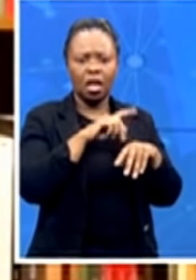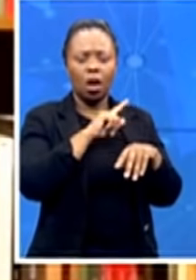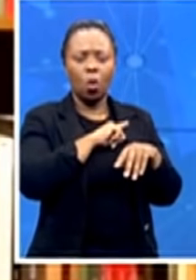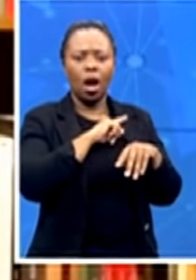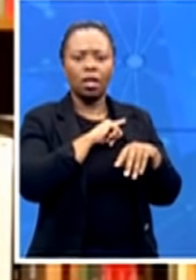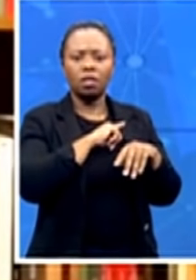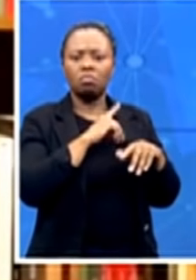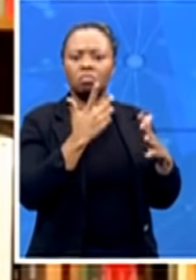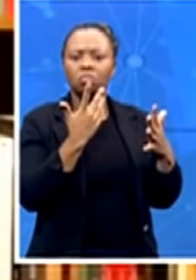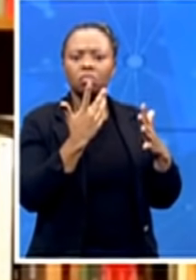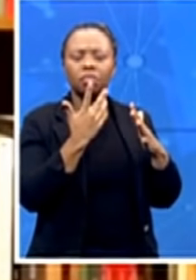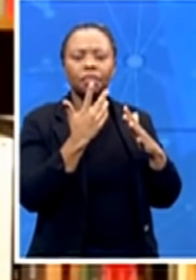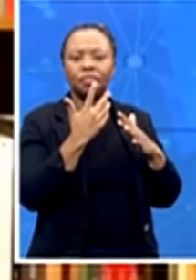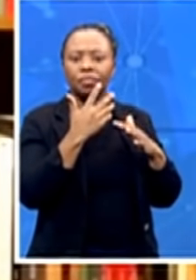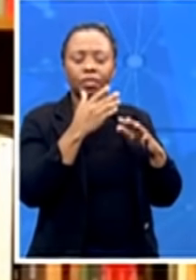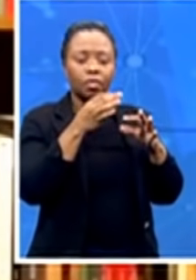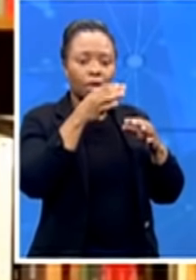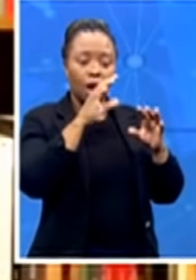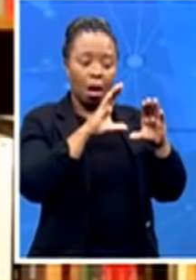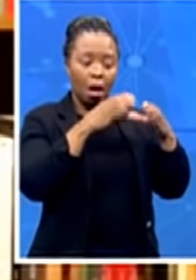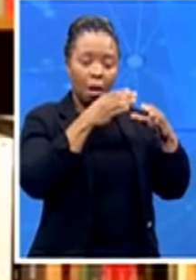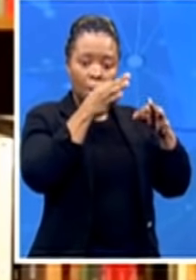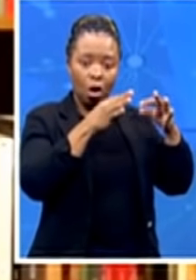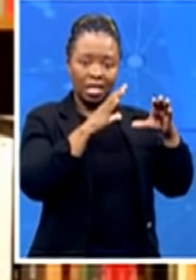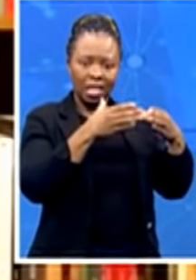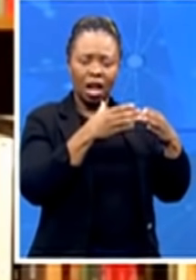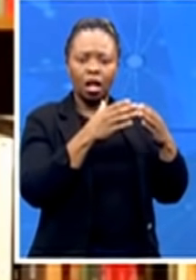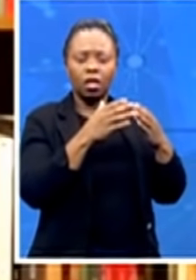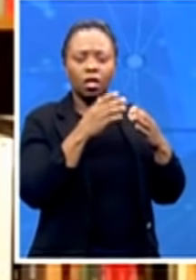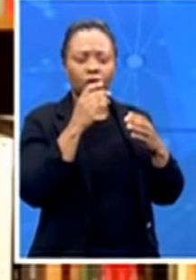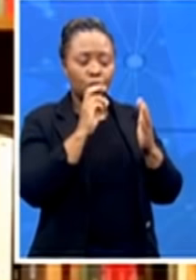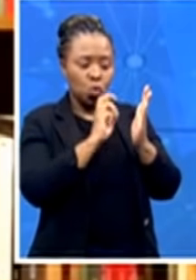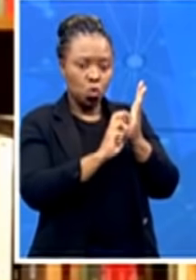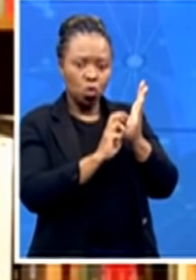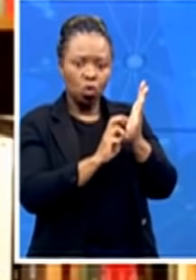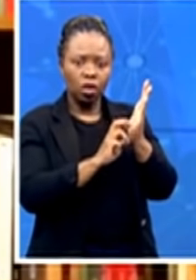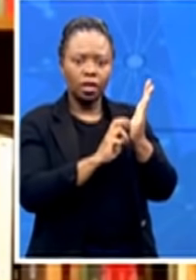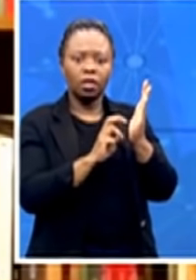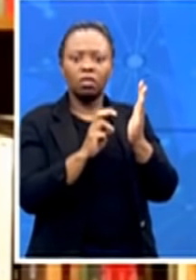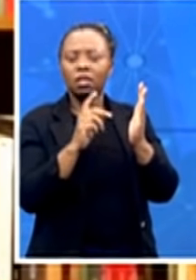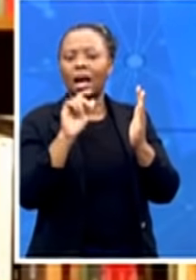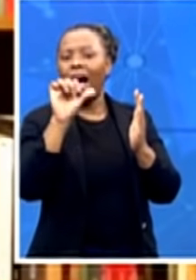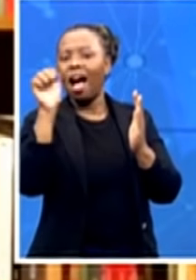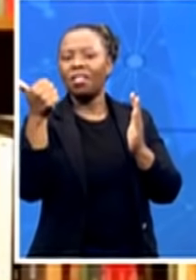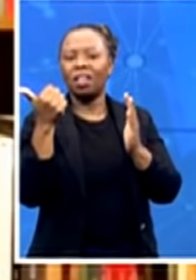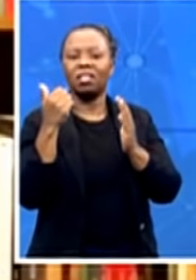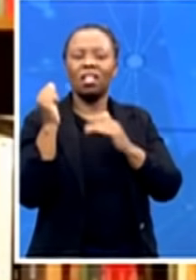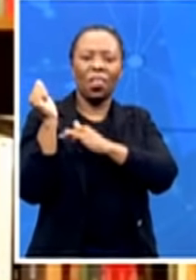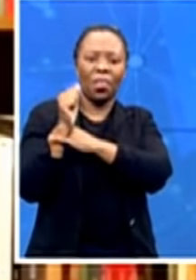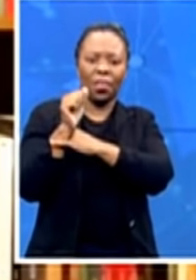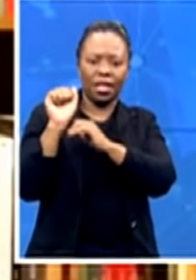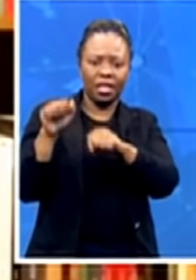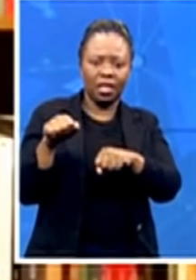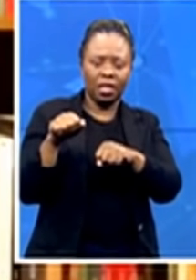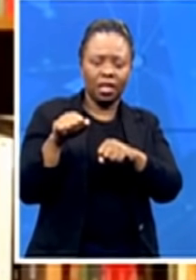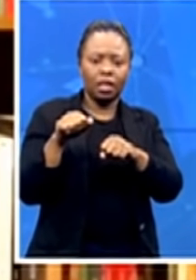the rules that are applied outside of political parties in matters of law and tend to focus very much on